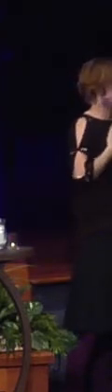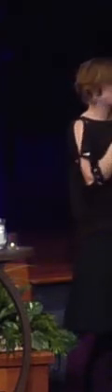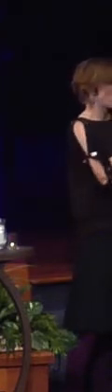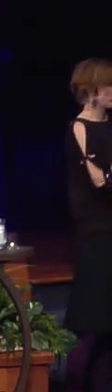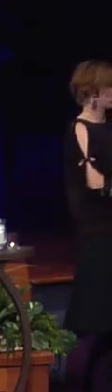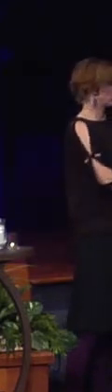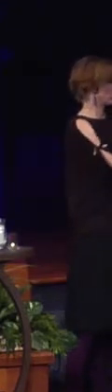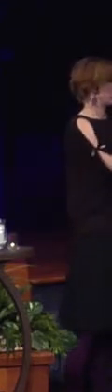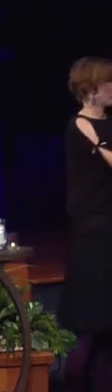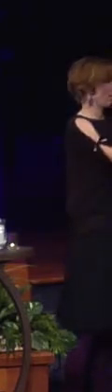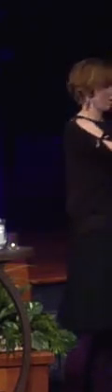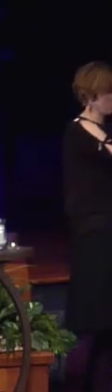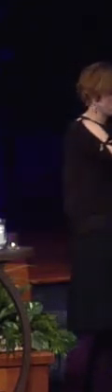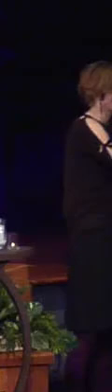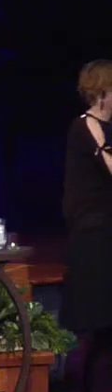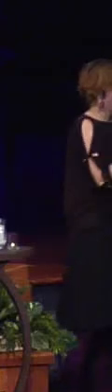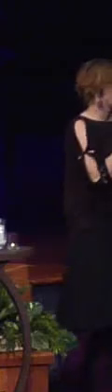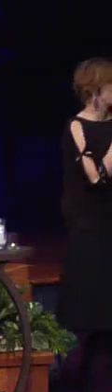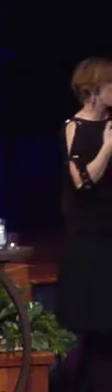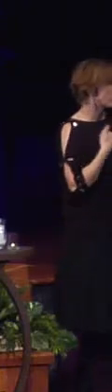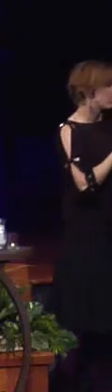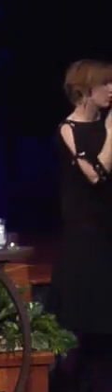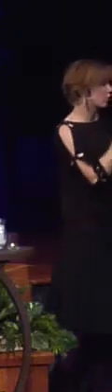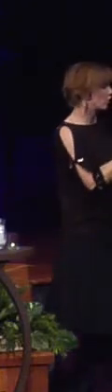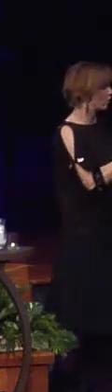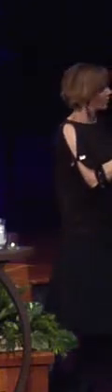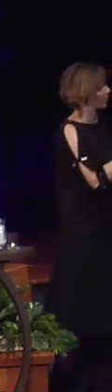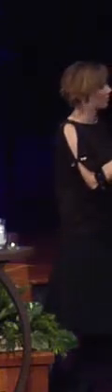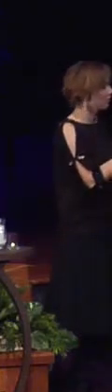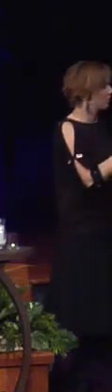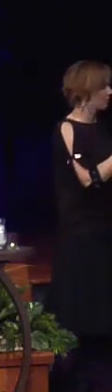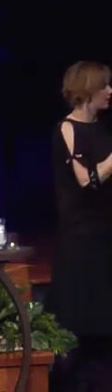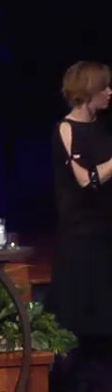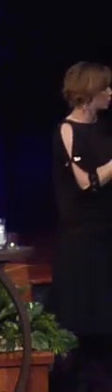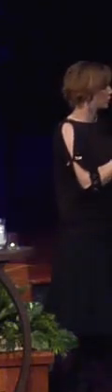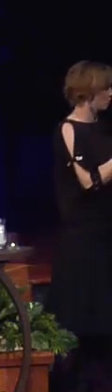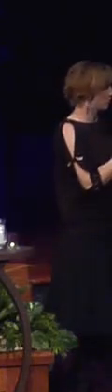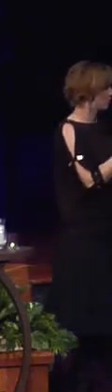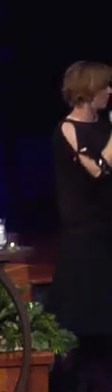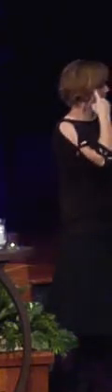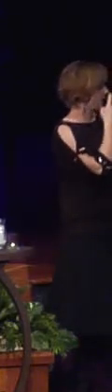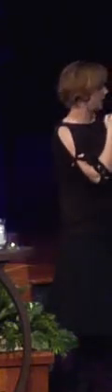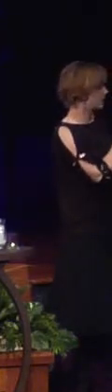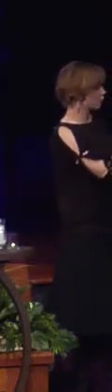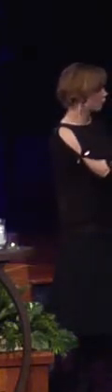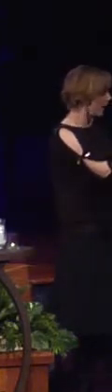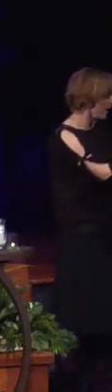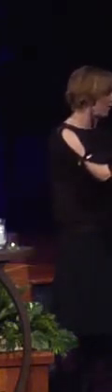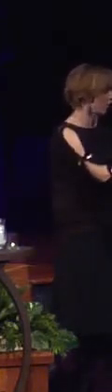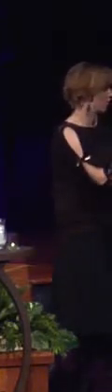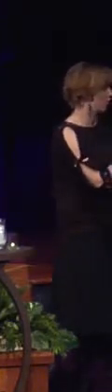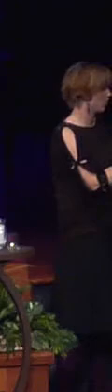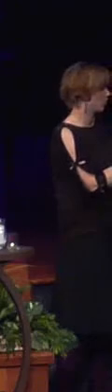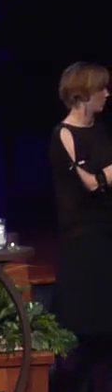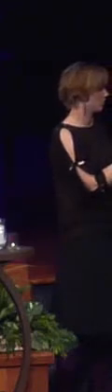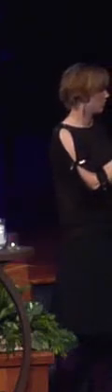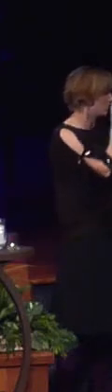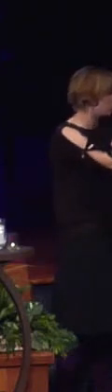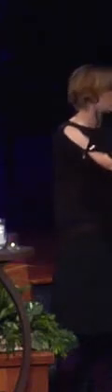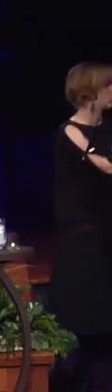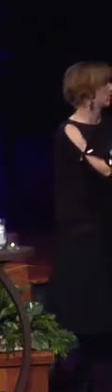on earth, but we have a good ground for assuming that it is rare and extraordinary enough that its vanishing would